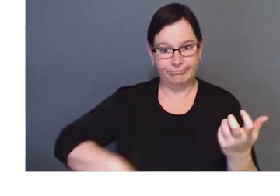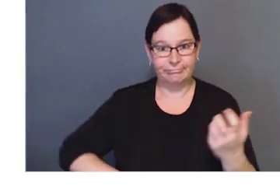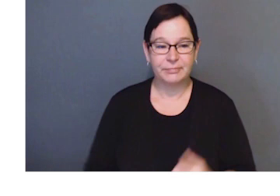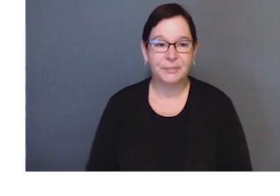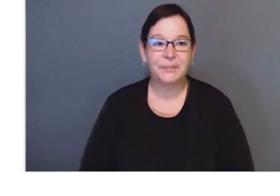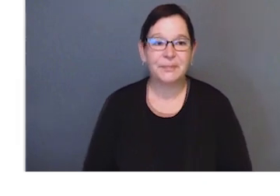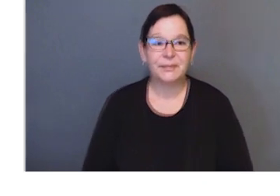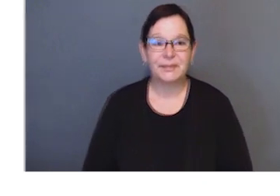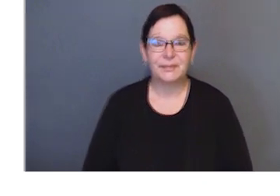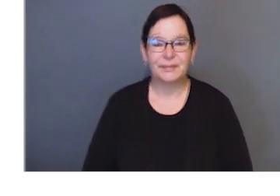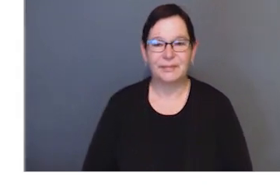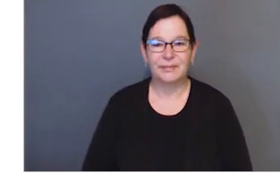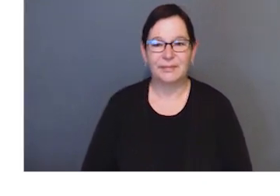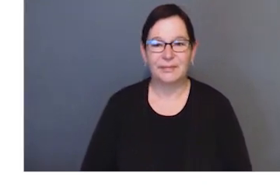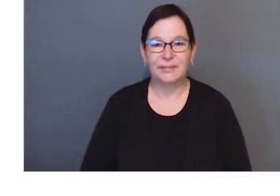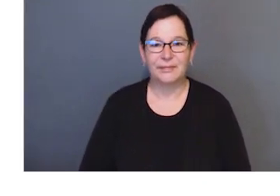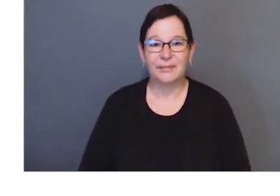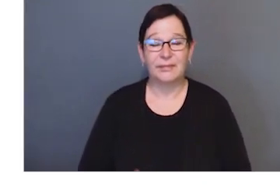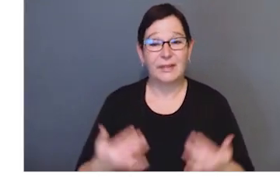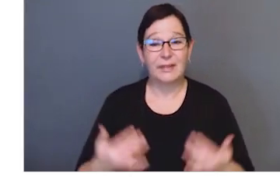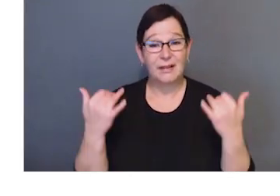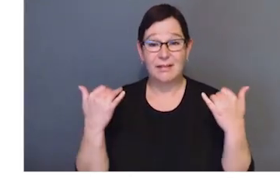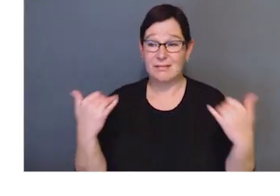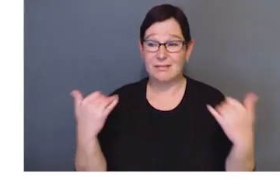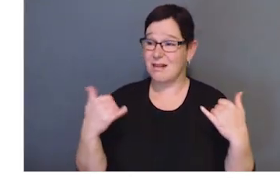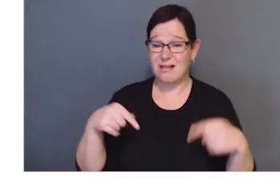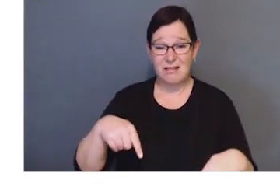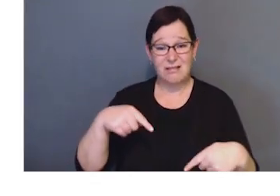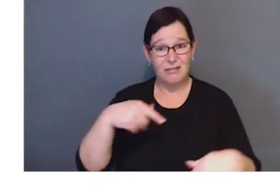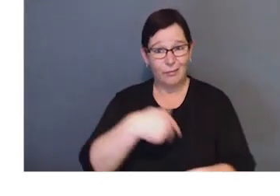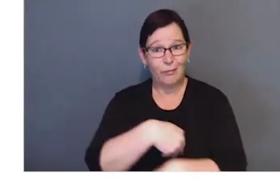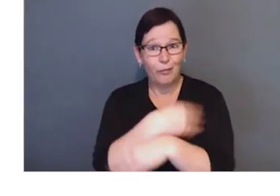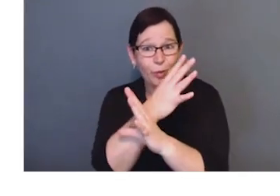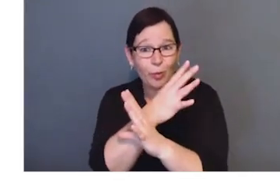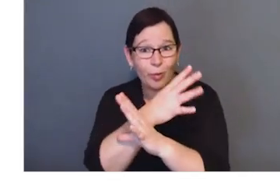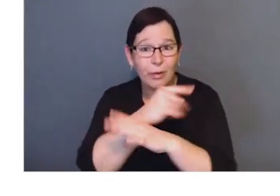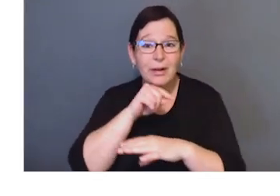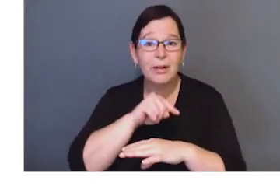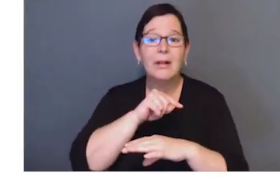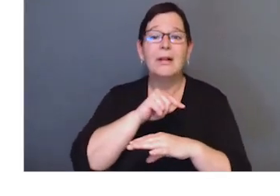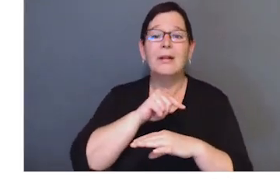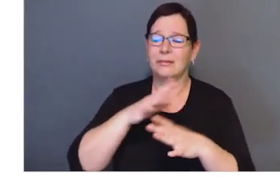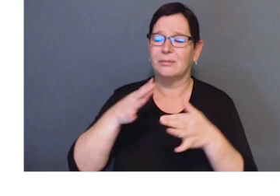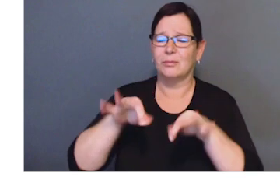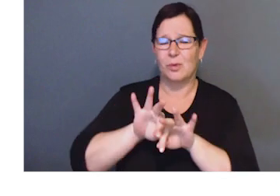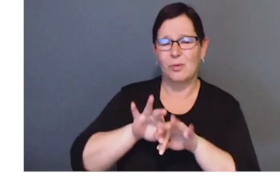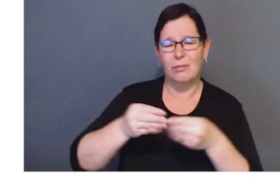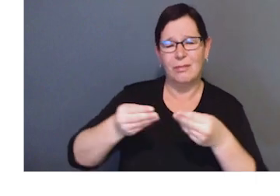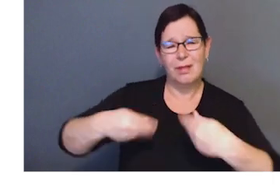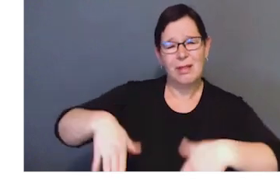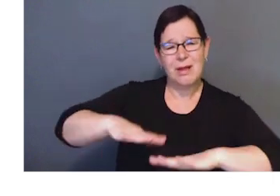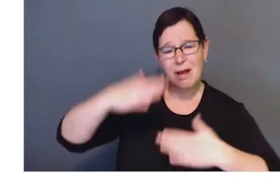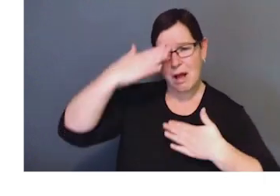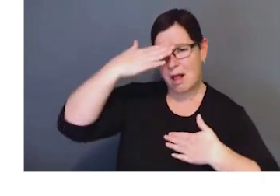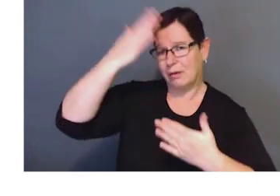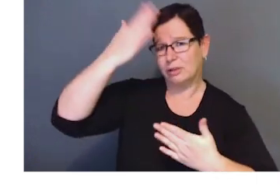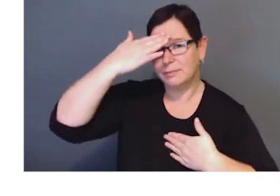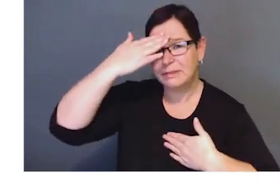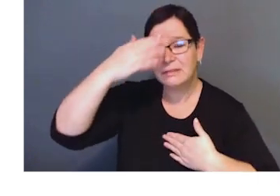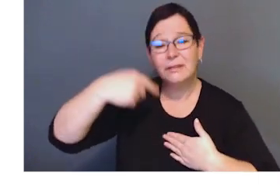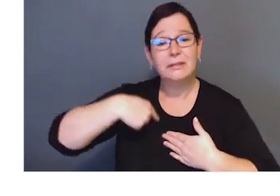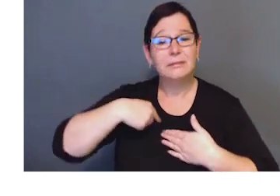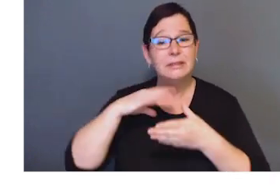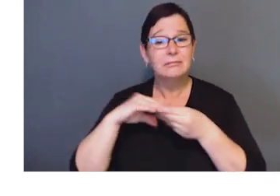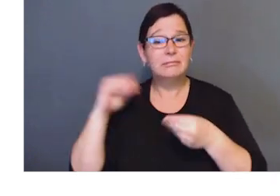Given that we're meeting virtually, I wish to acknowledge the lands on which I am presenting from are part of the traditional